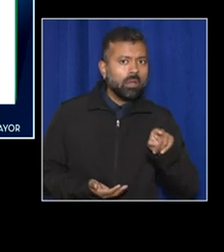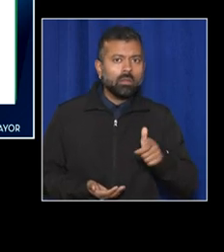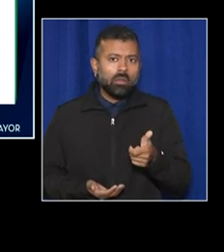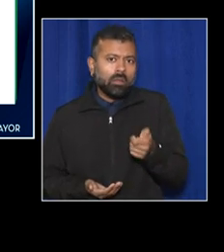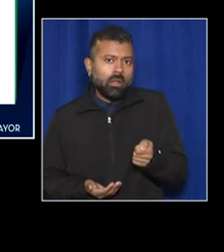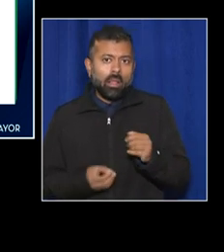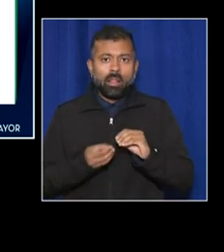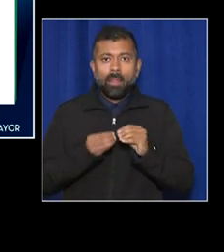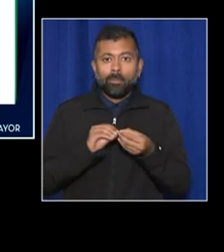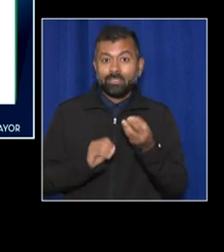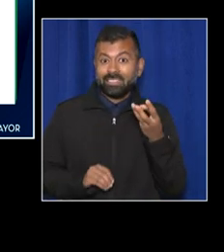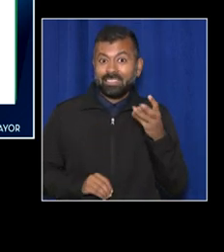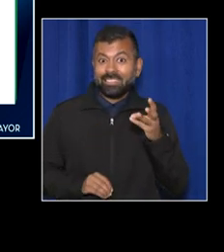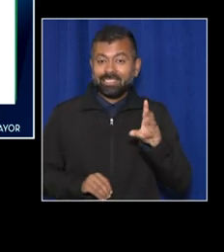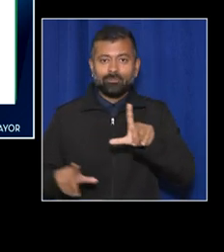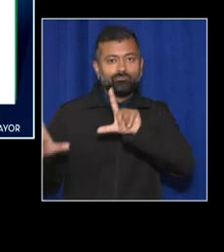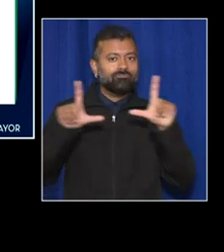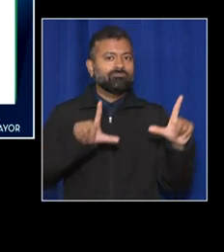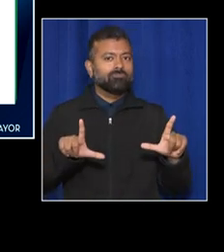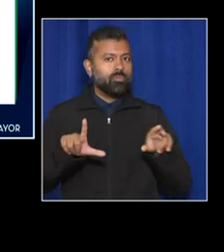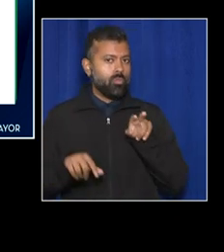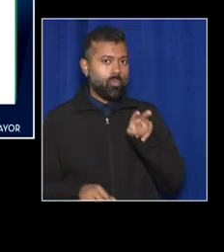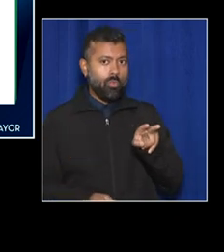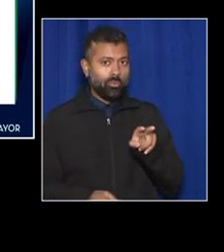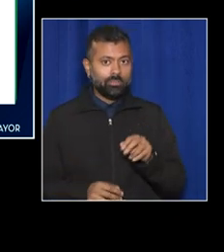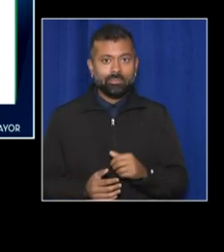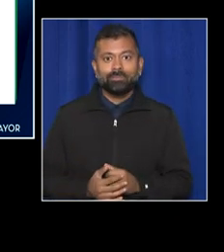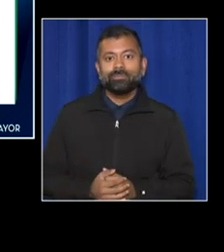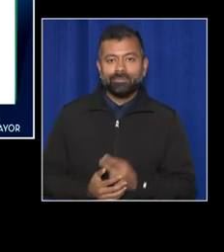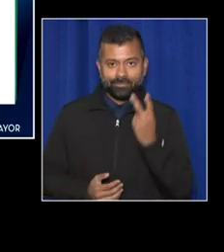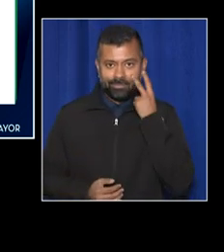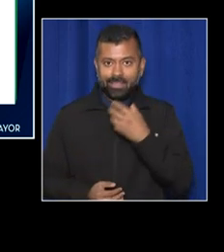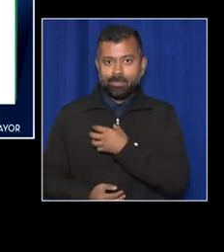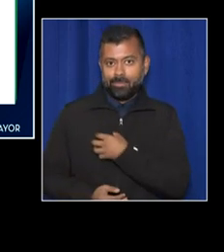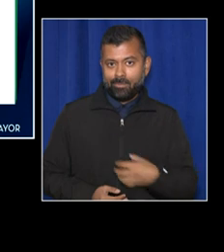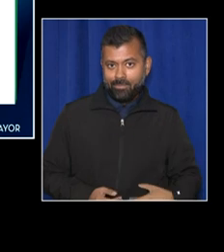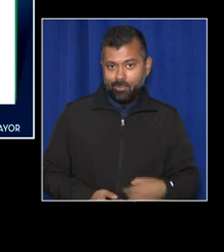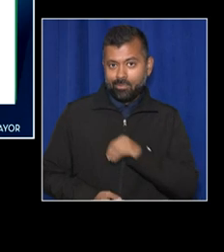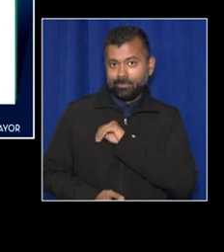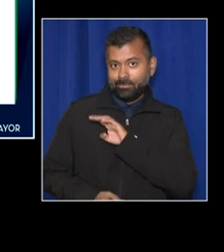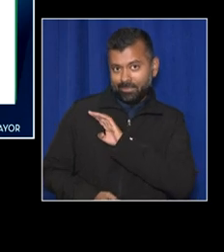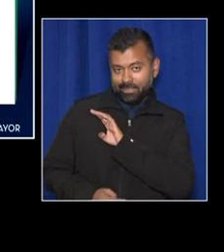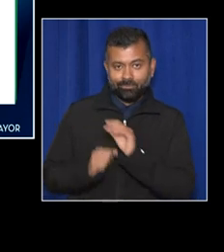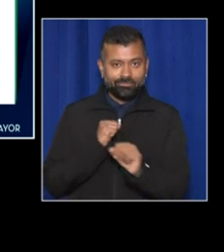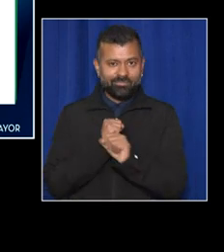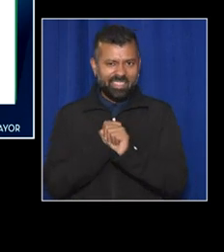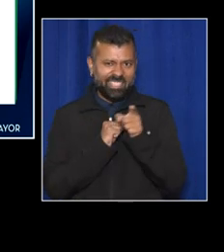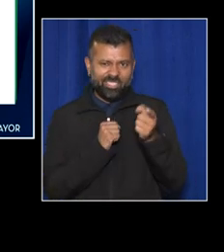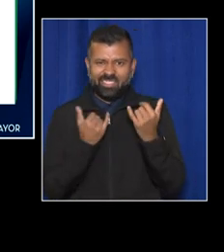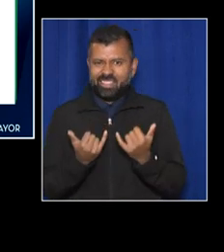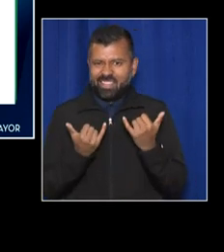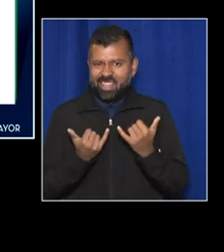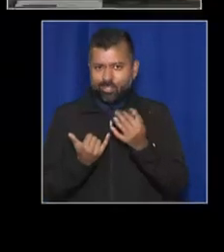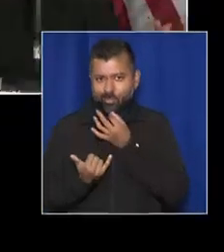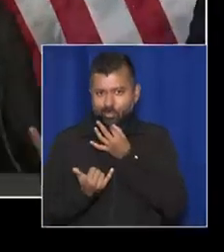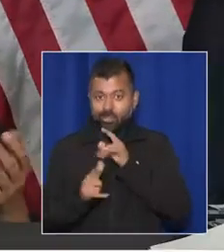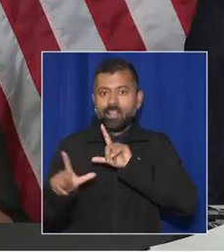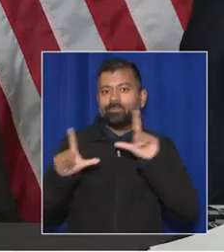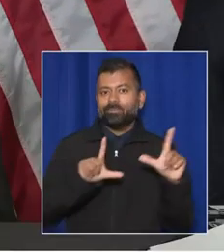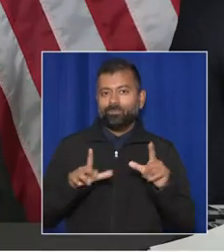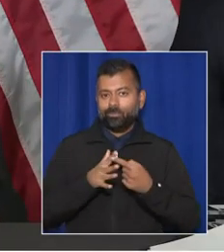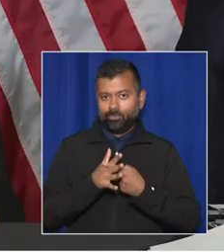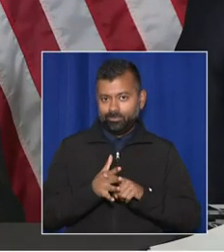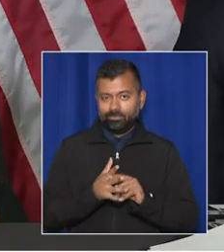our press conferences and mayoral activities. I am joined today by City Administrator Kevin